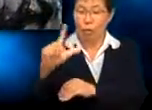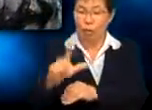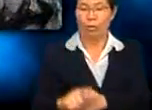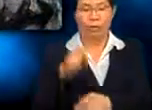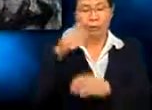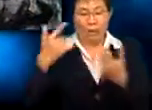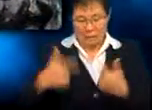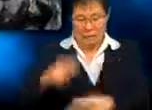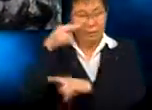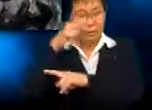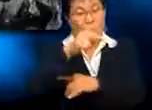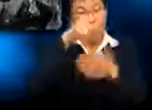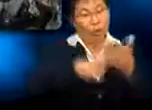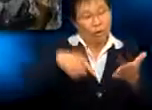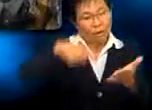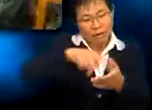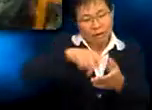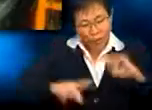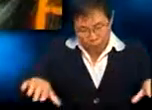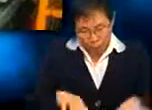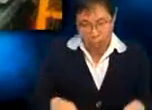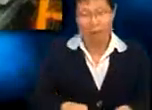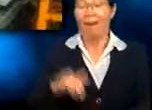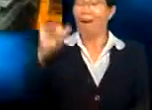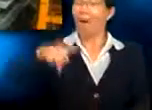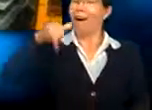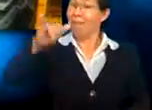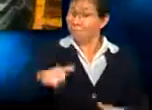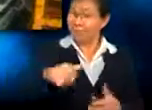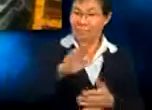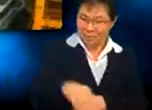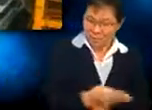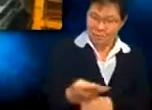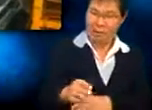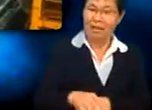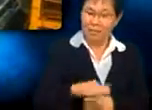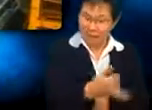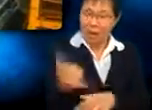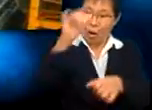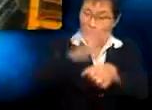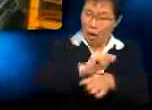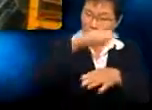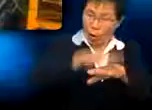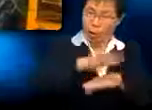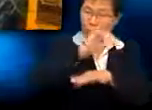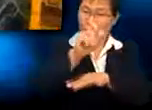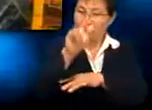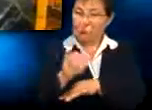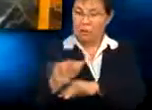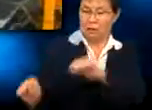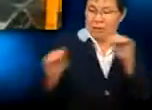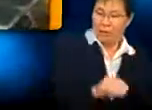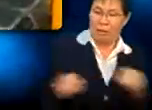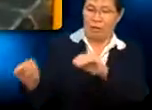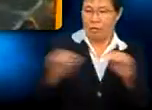look at what these people are doing. Aha! They are workers on the jetty unloading